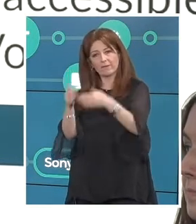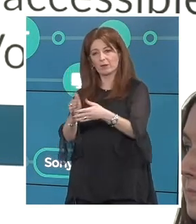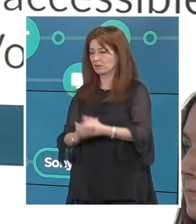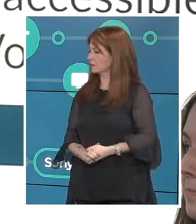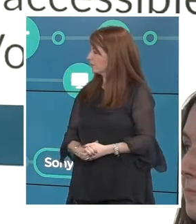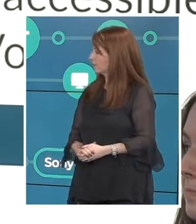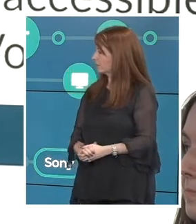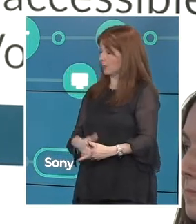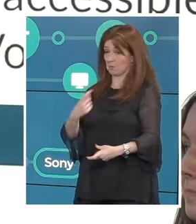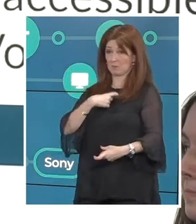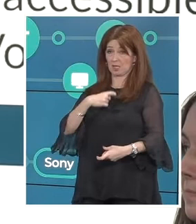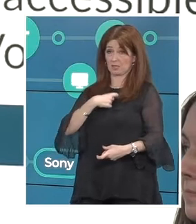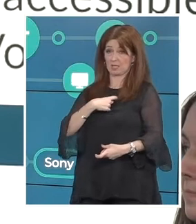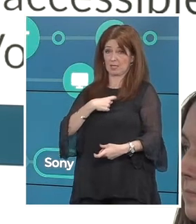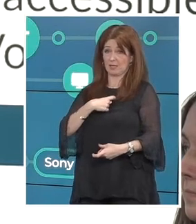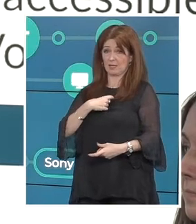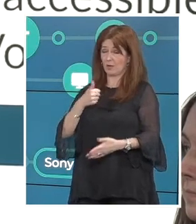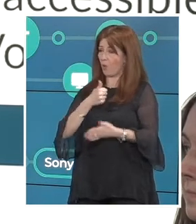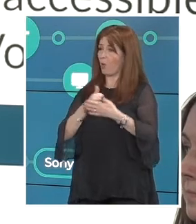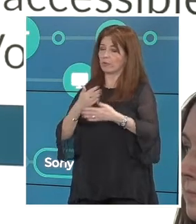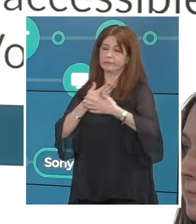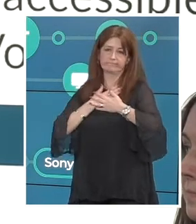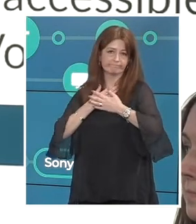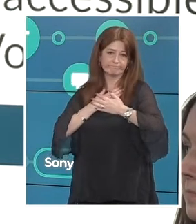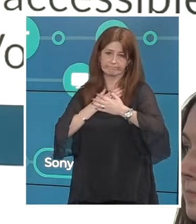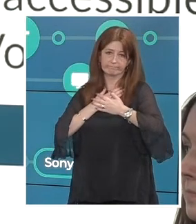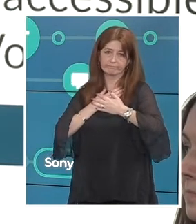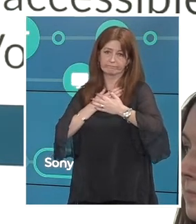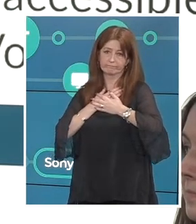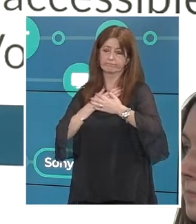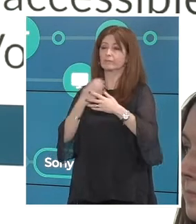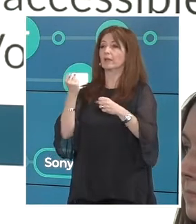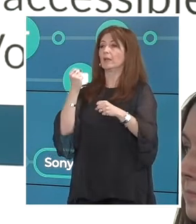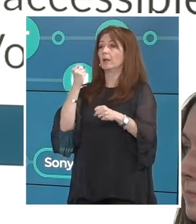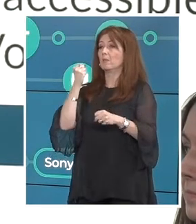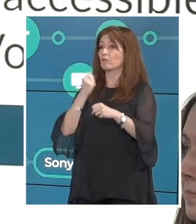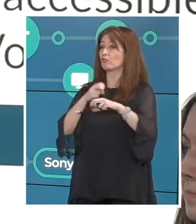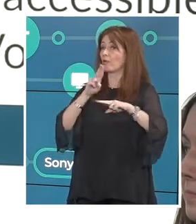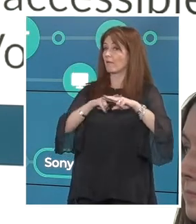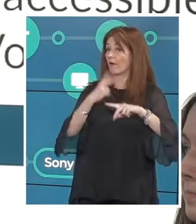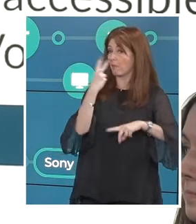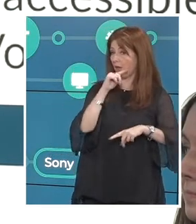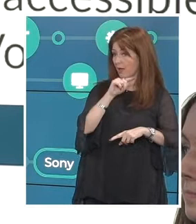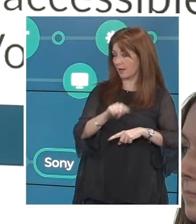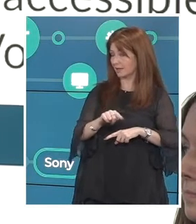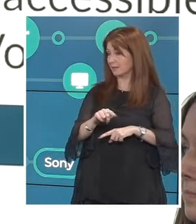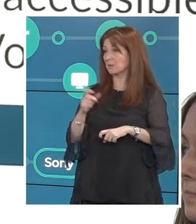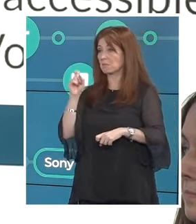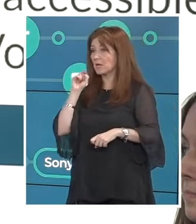Me personally, accessibility has always been a passion of mine. My grandmother was blind, my son is profoundly